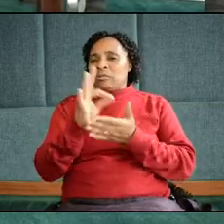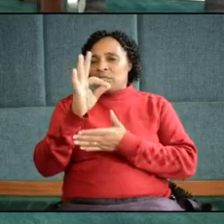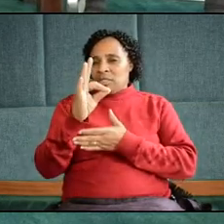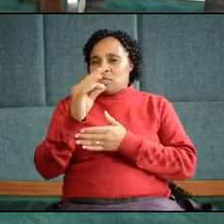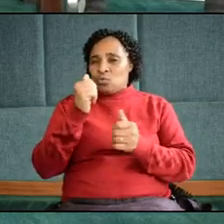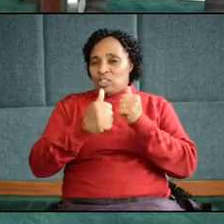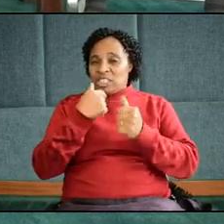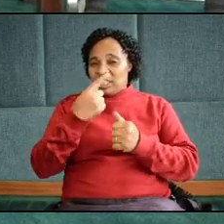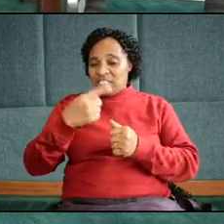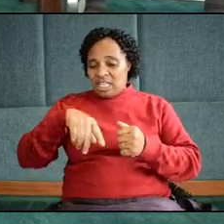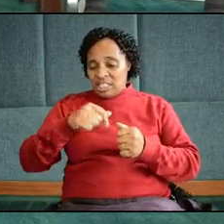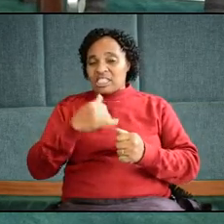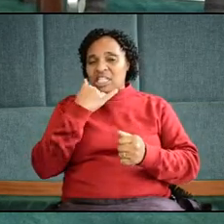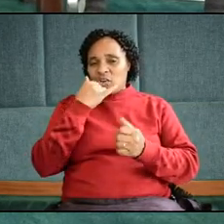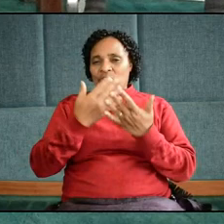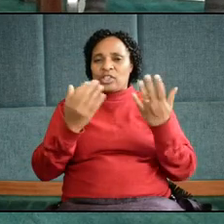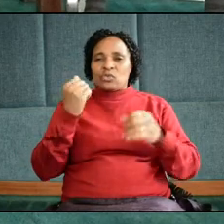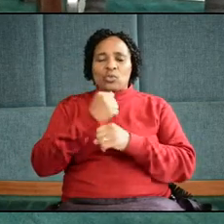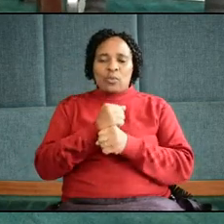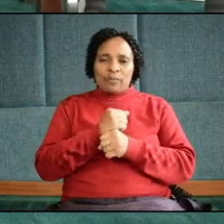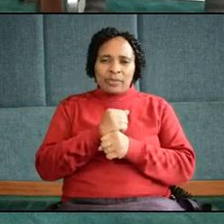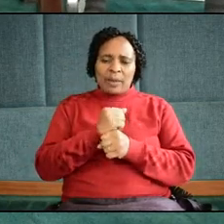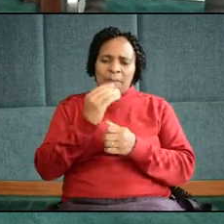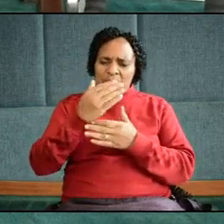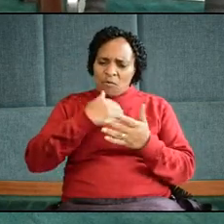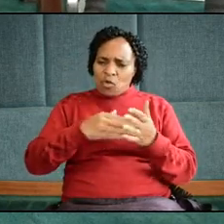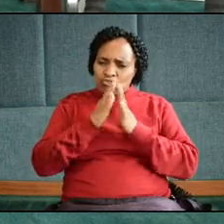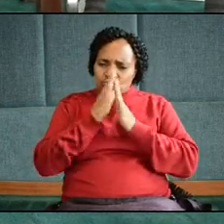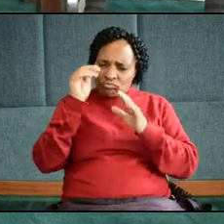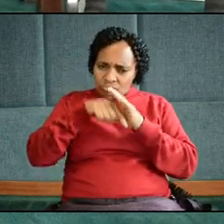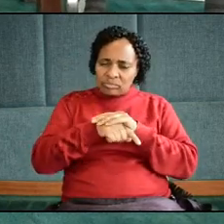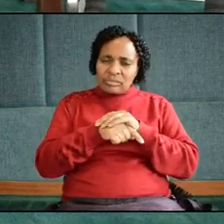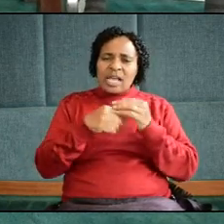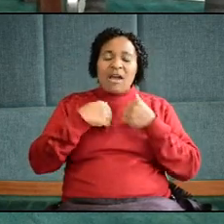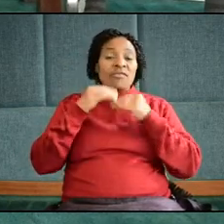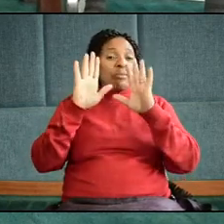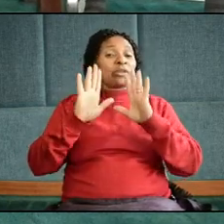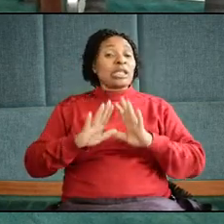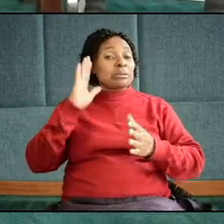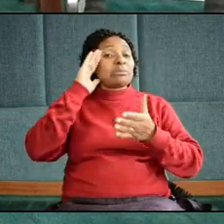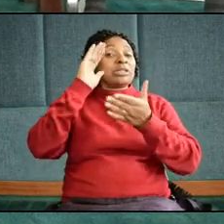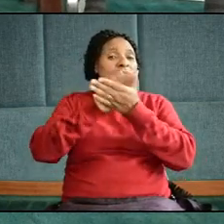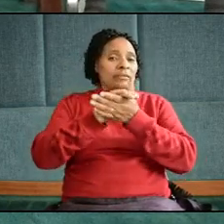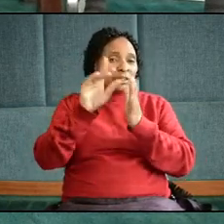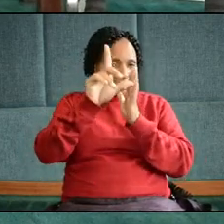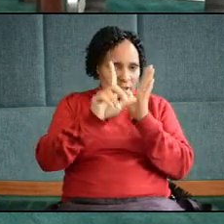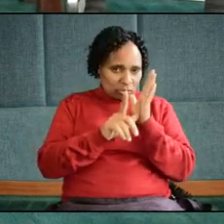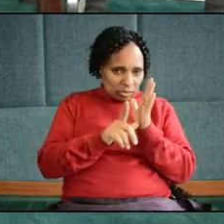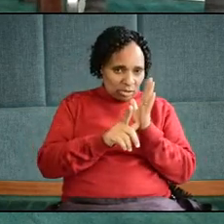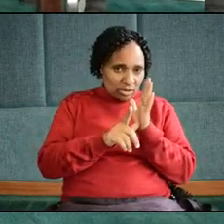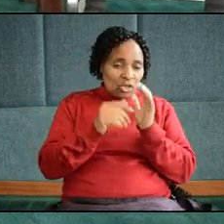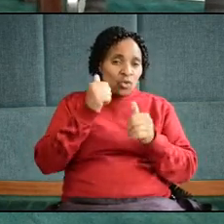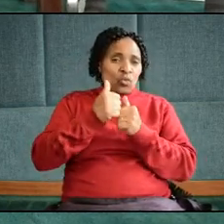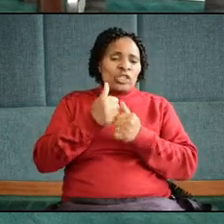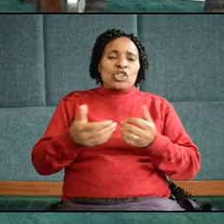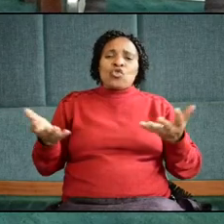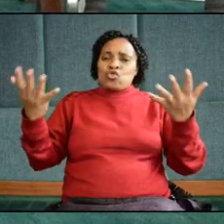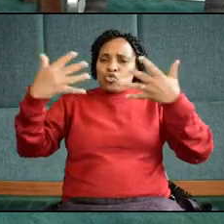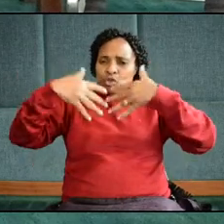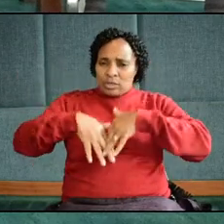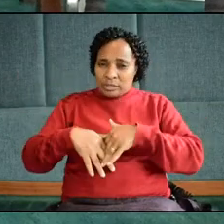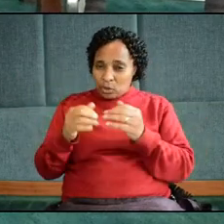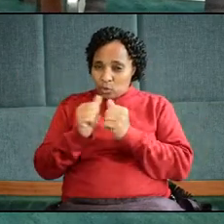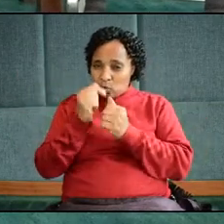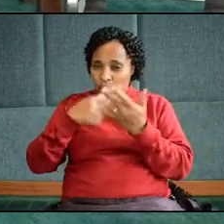do. Now, before we get into the story, we always have a fundamental belief in the lesson that aligns what we're reading